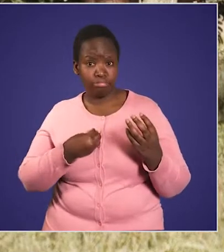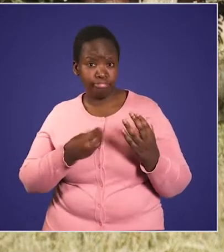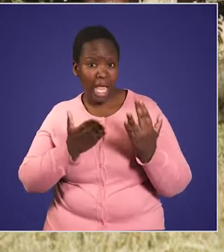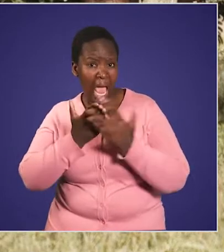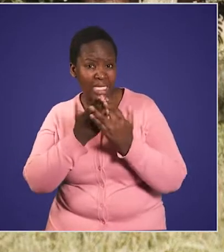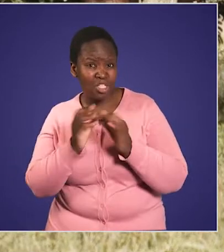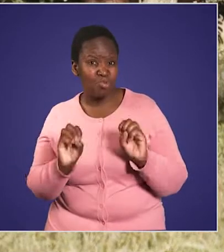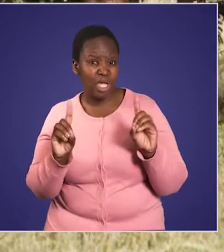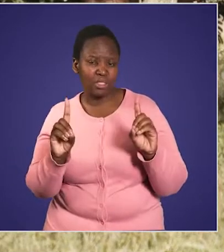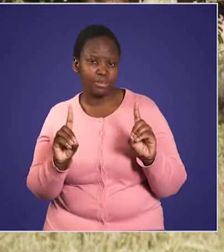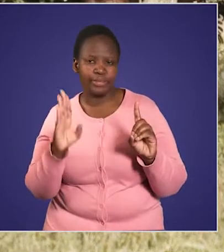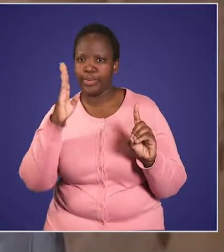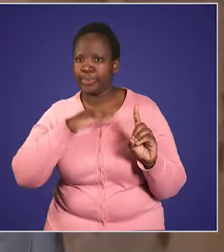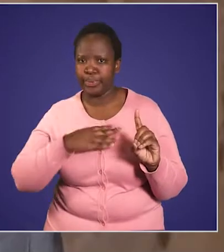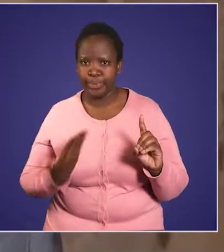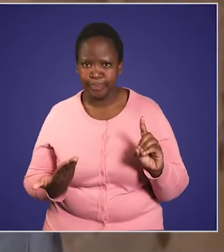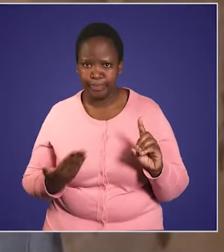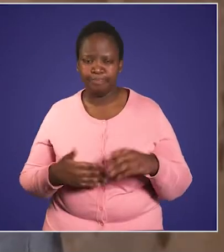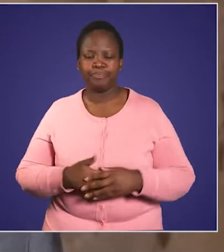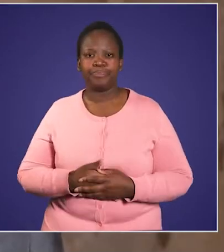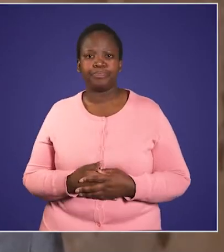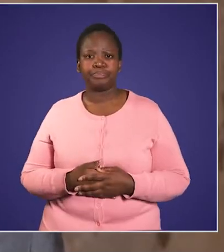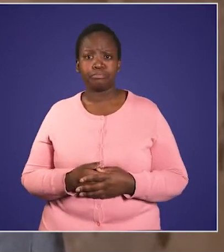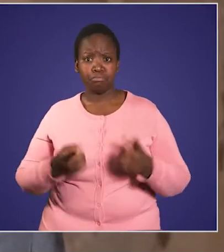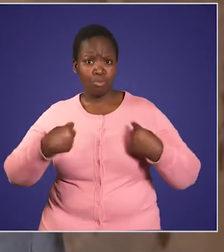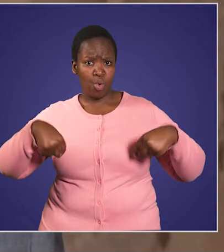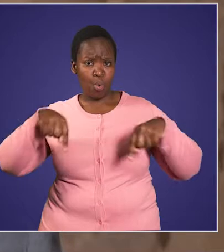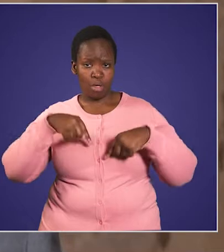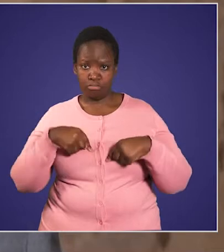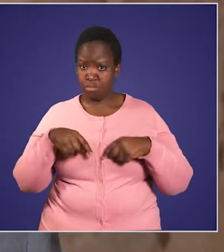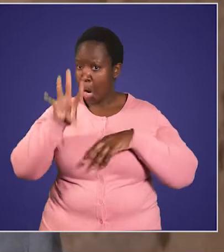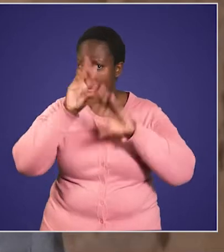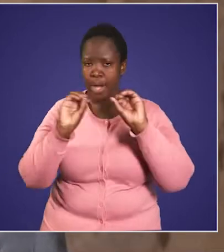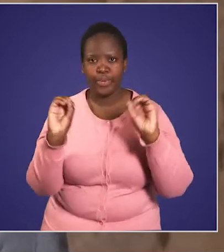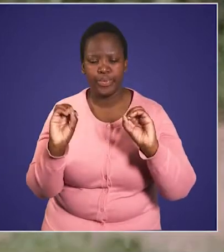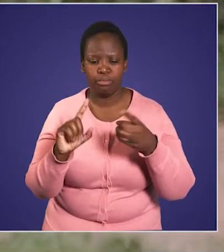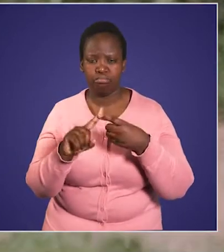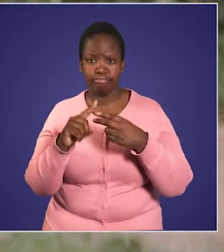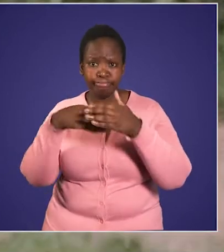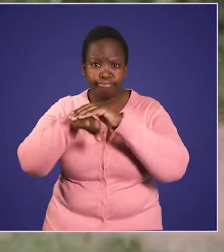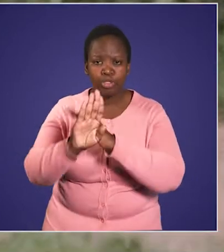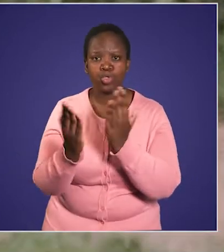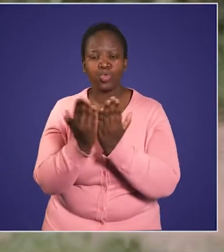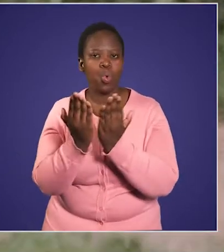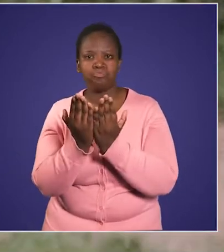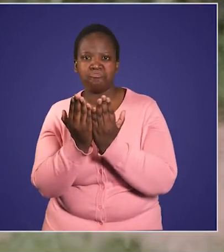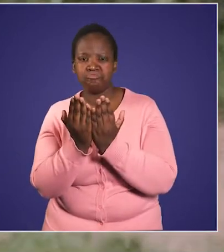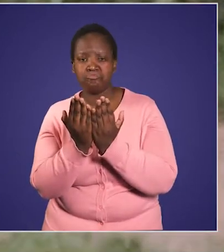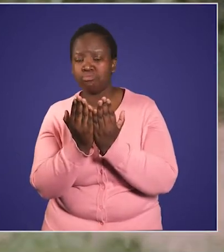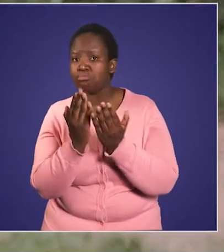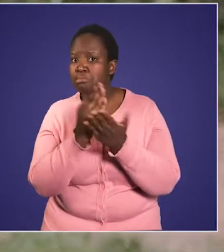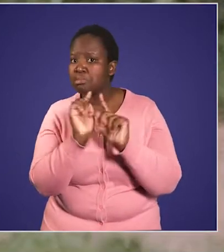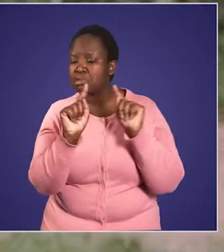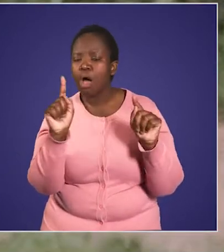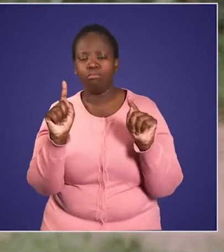to education. We were not able to learn, we can't go to school. Some of my friends were